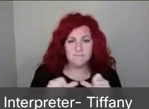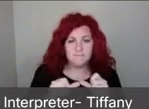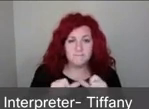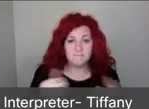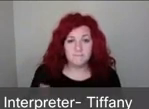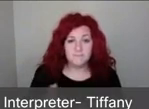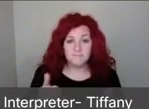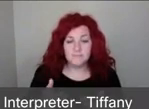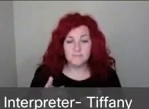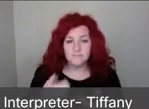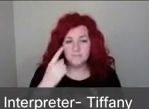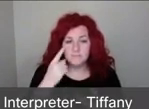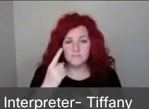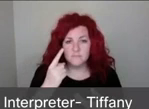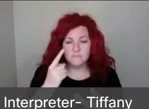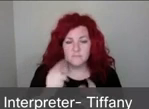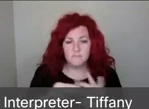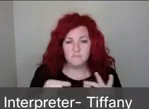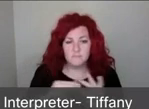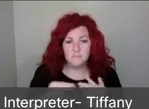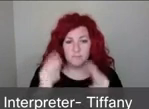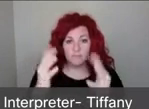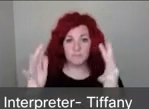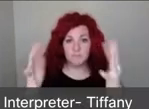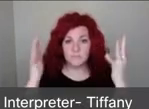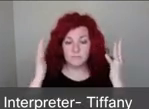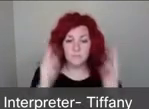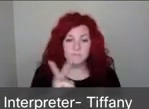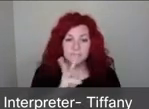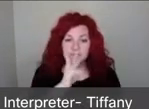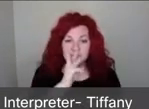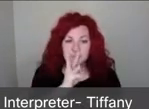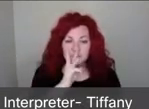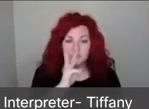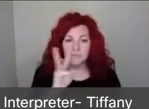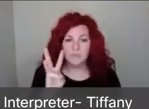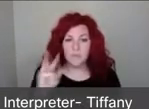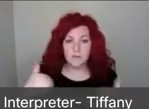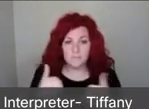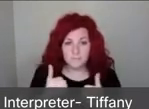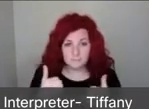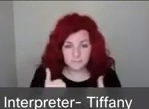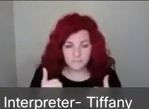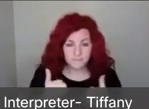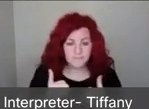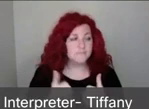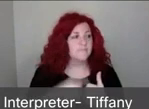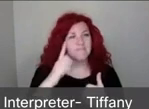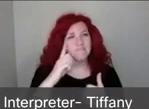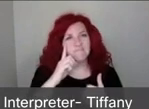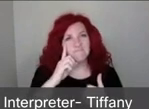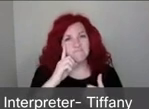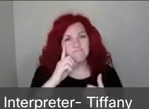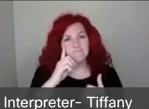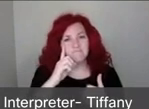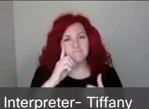to speak for the trees, the water, the wildlife, and I think